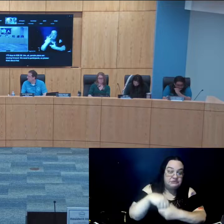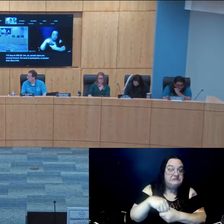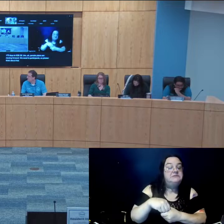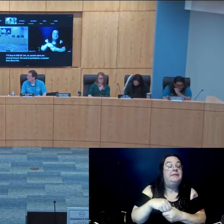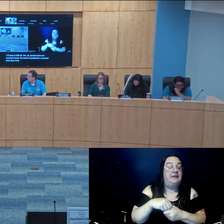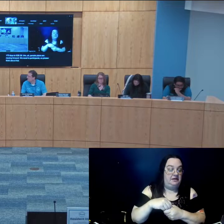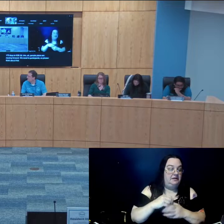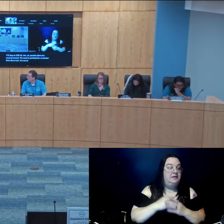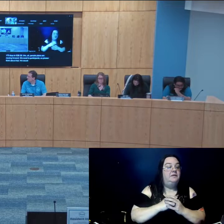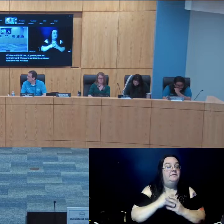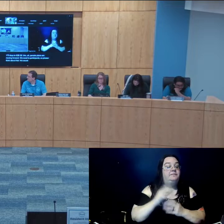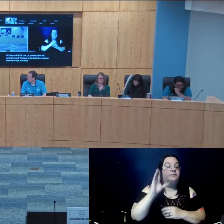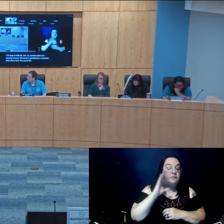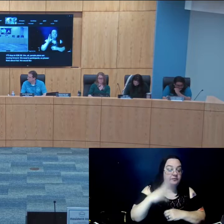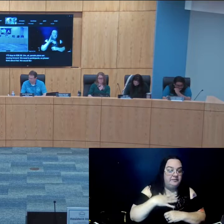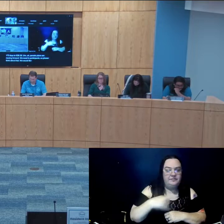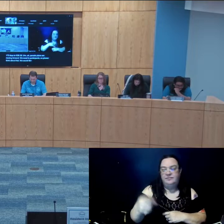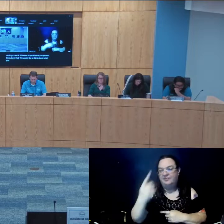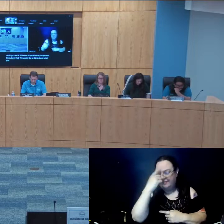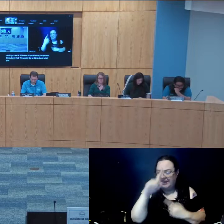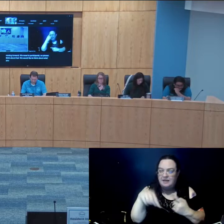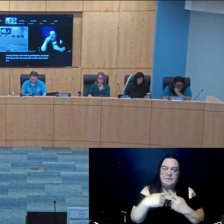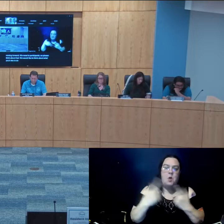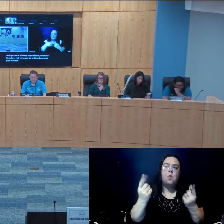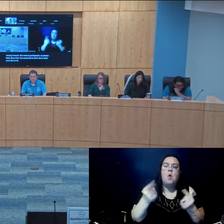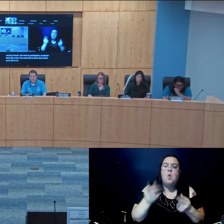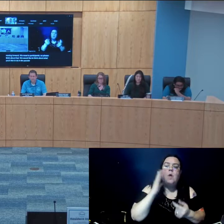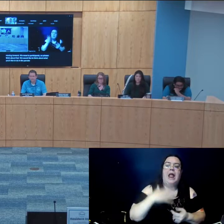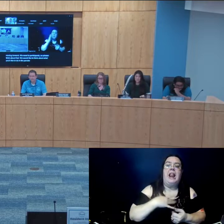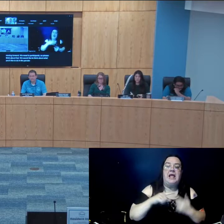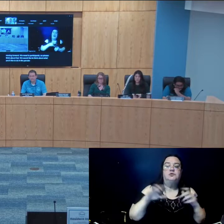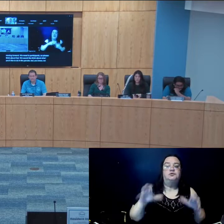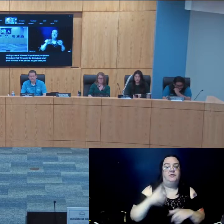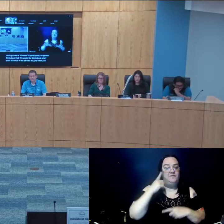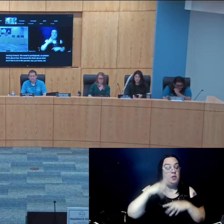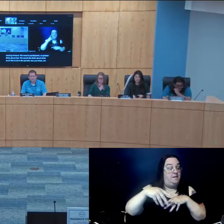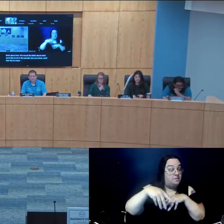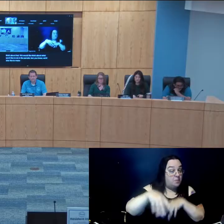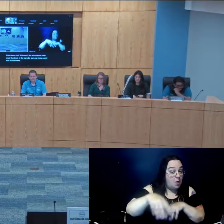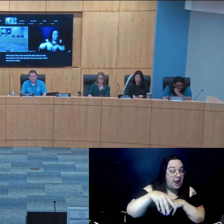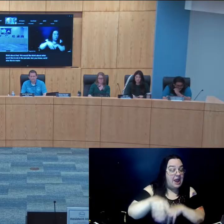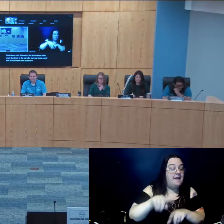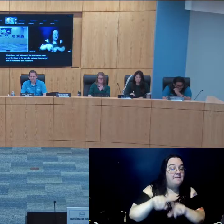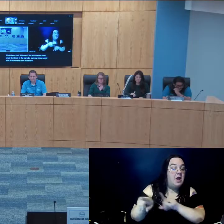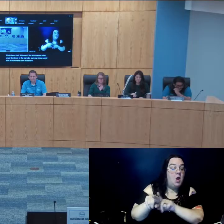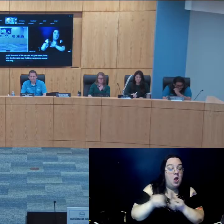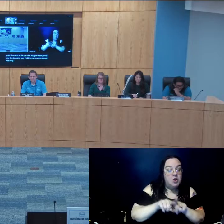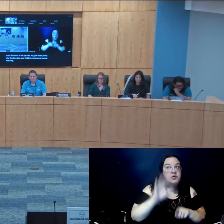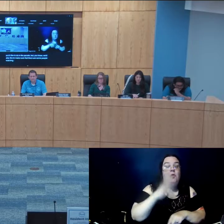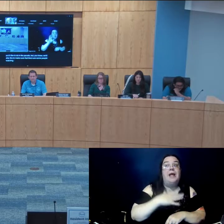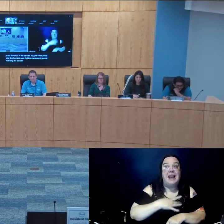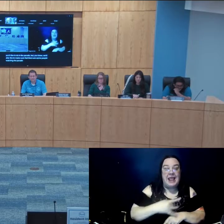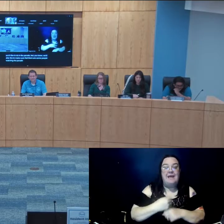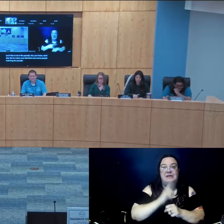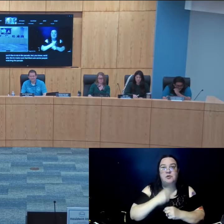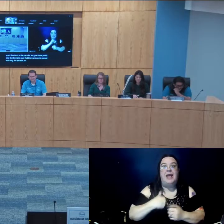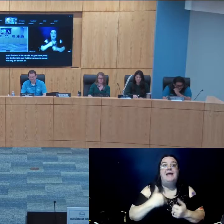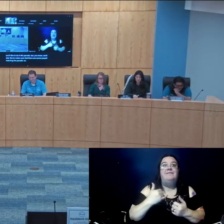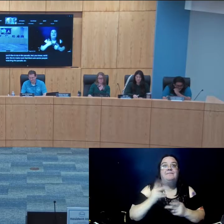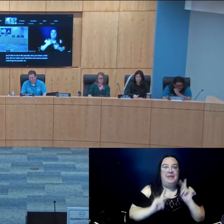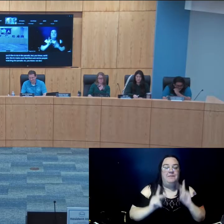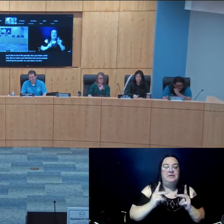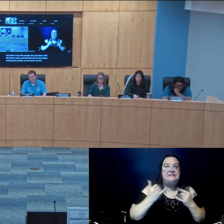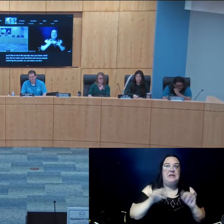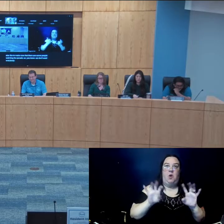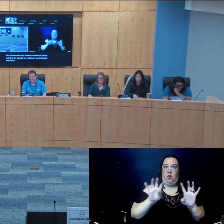We would think about what you'd like to do in the parade, but, we'd also like to make sure that there are some people watching the parade. So, we don't want